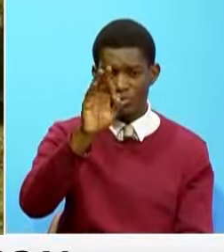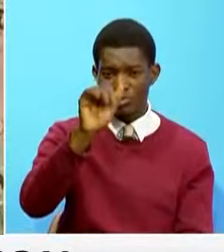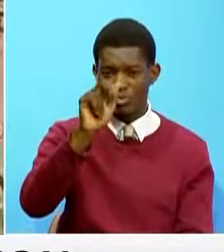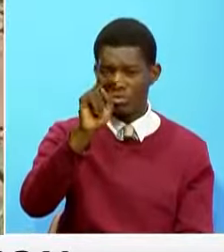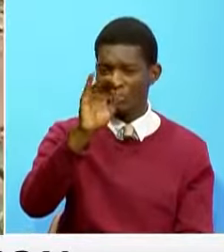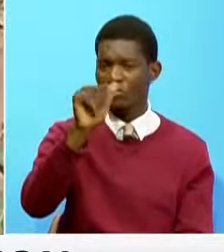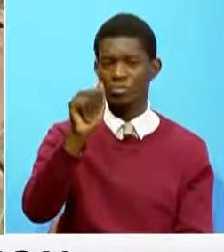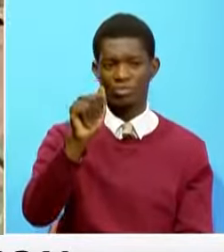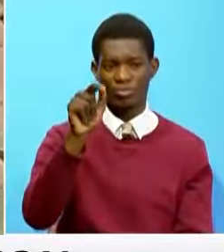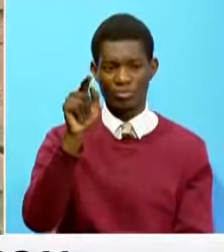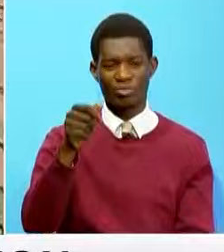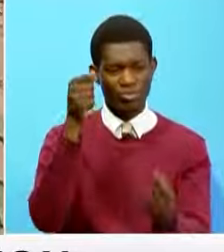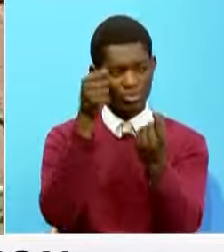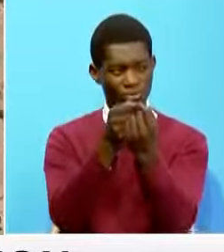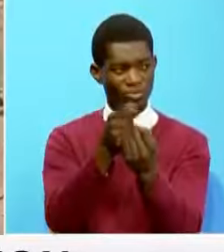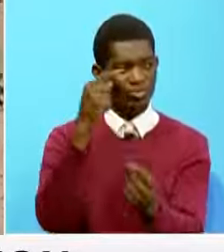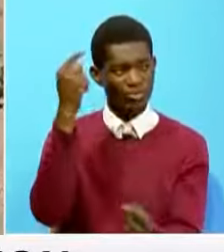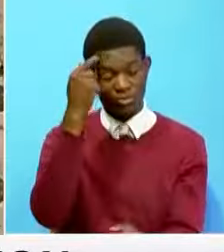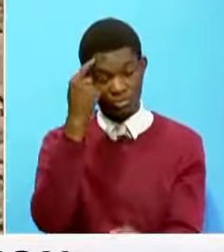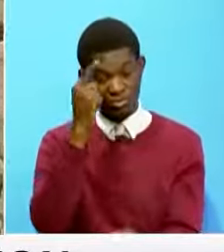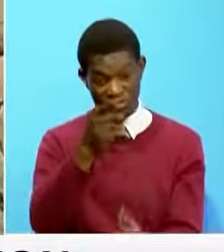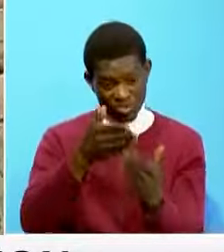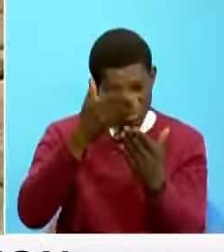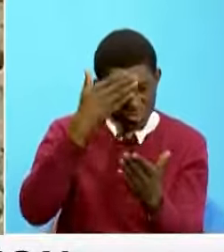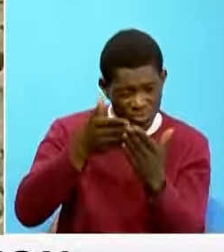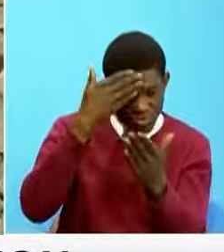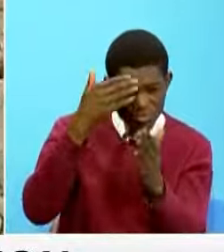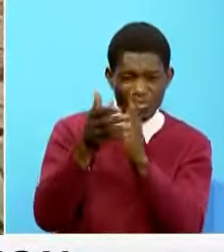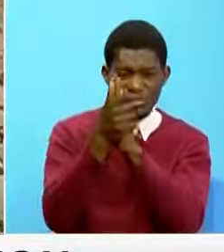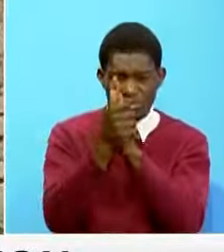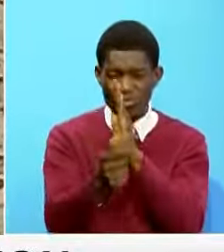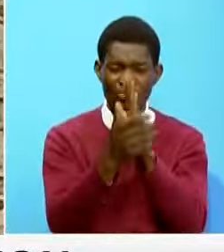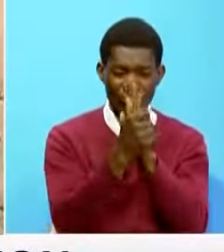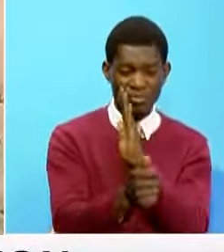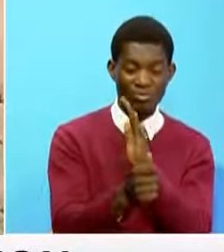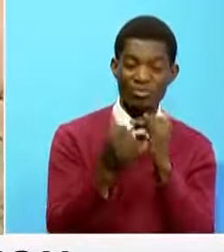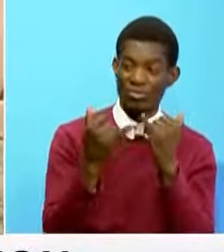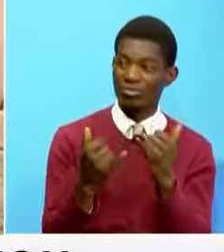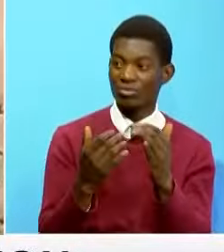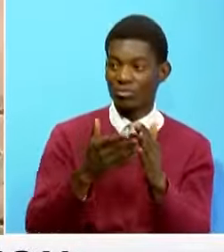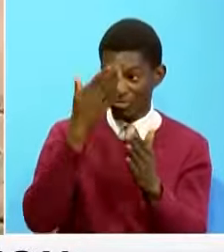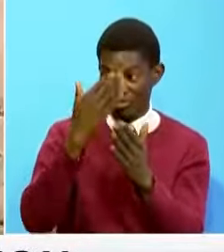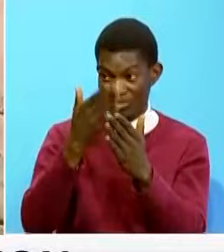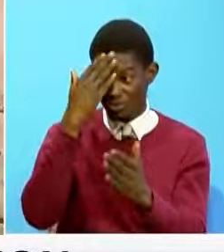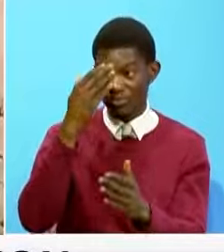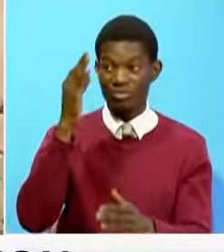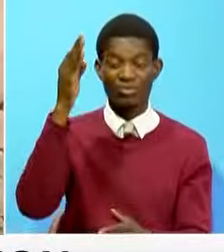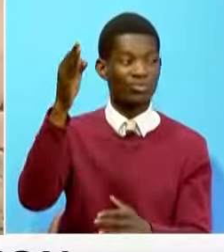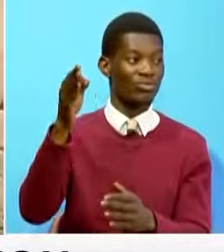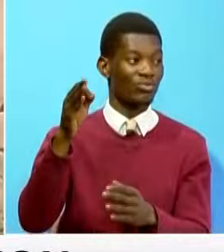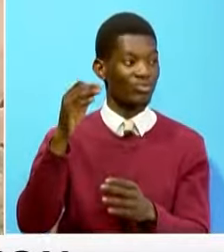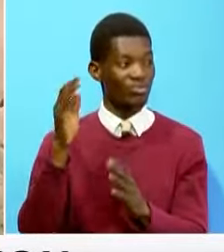Constituency Development Fund program. With the skills acquired so far, they are proud to talk about their viable future plans in